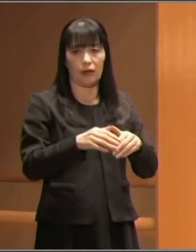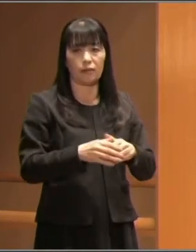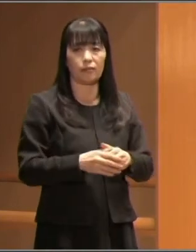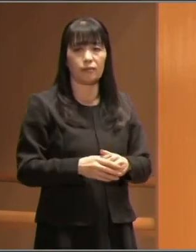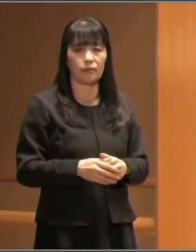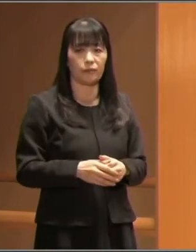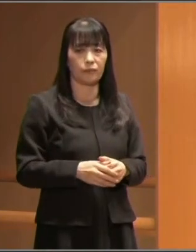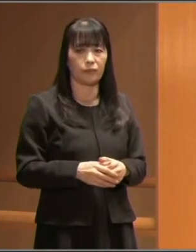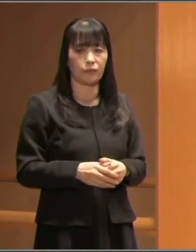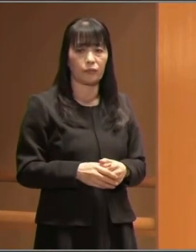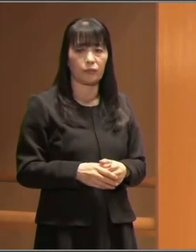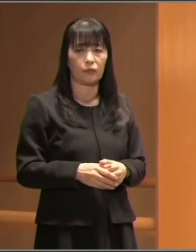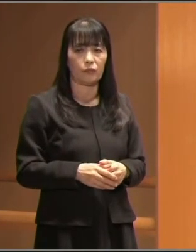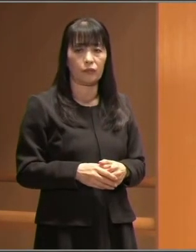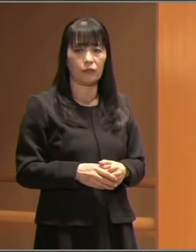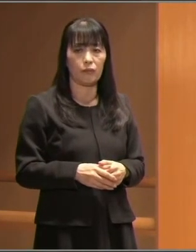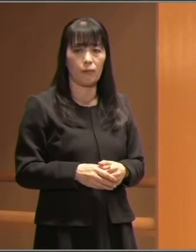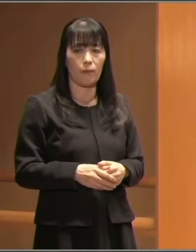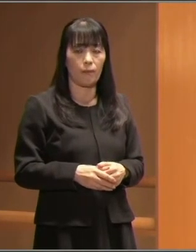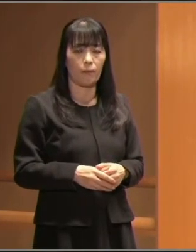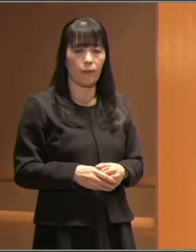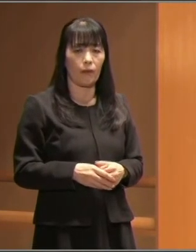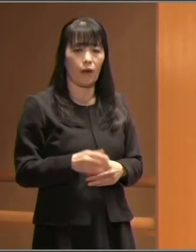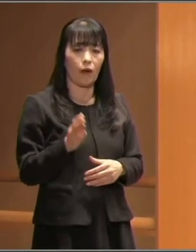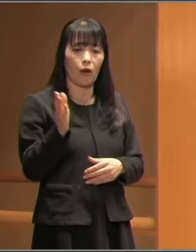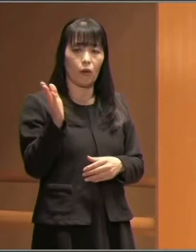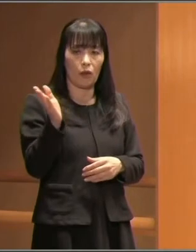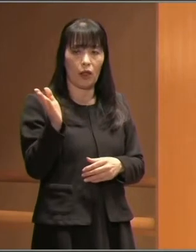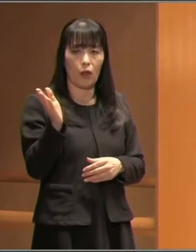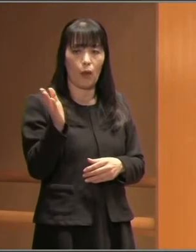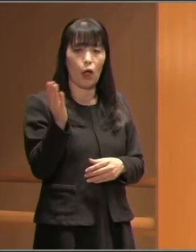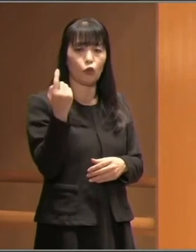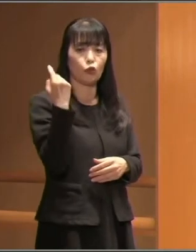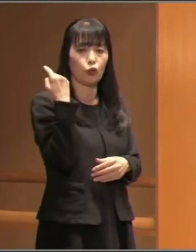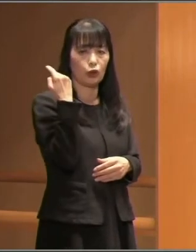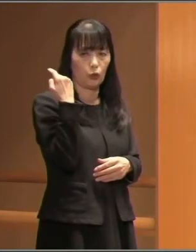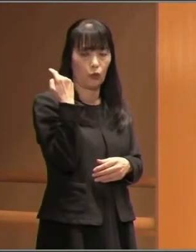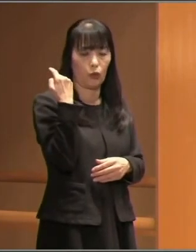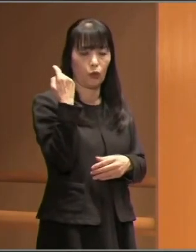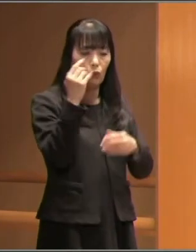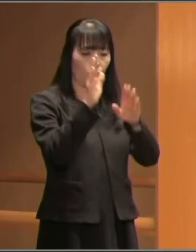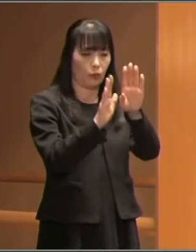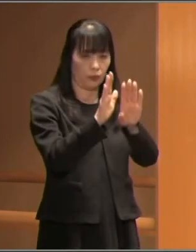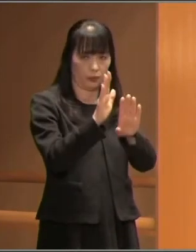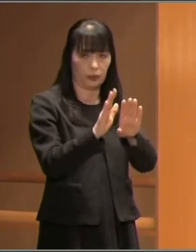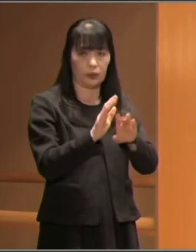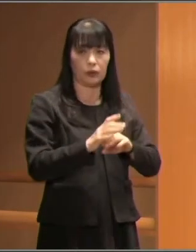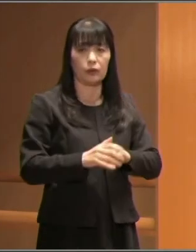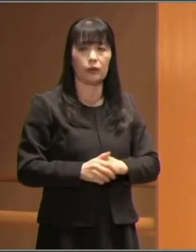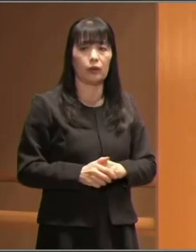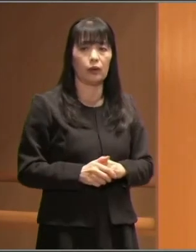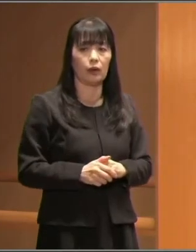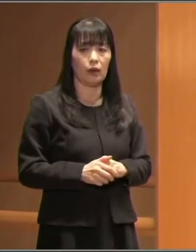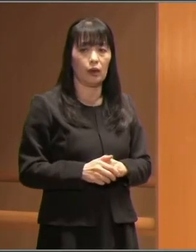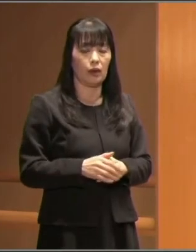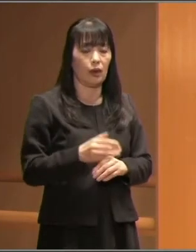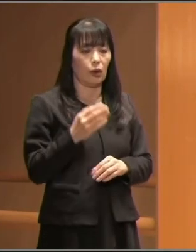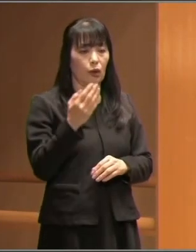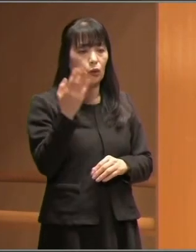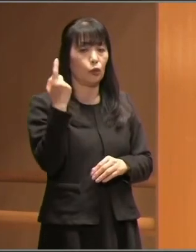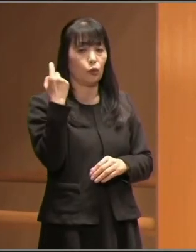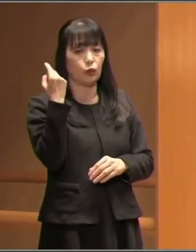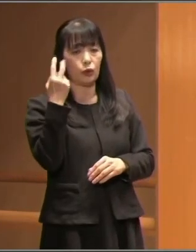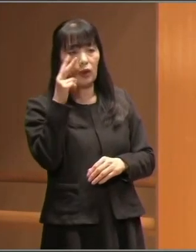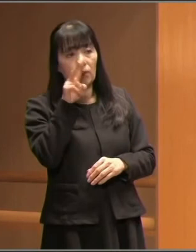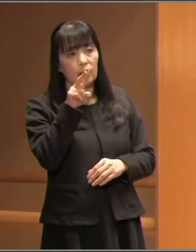not mention too detail. And this is the picture taken from the back. And if you